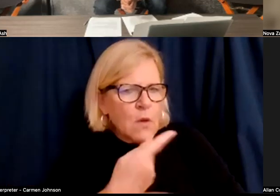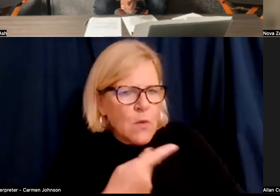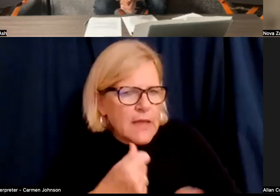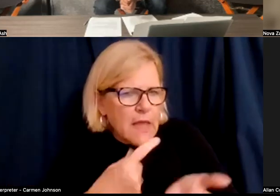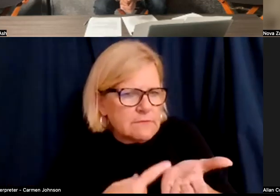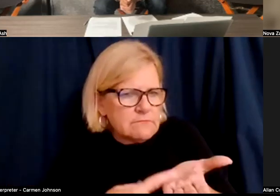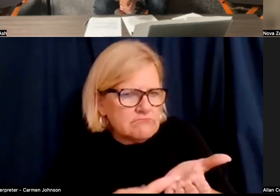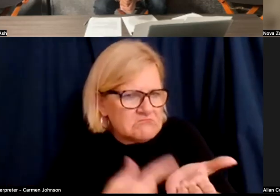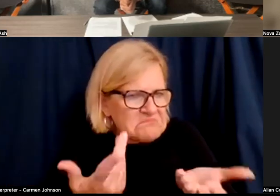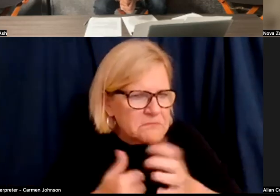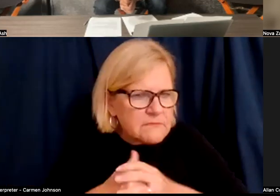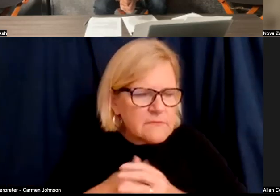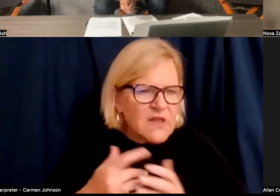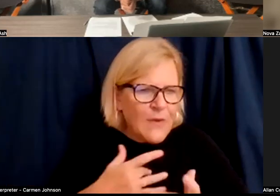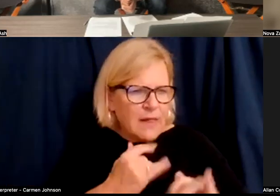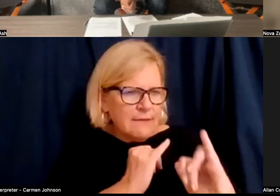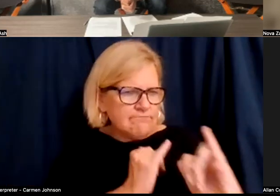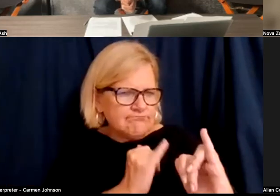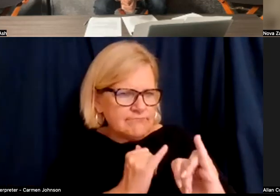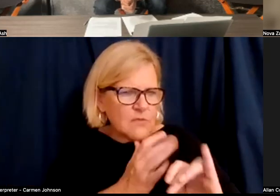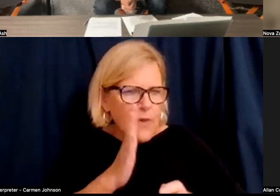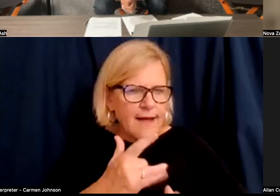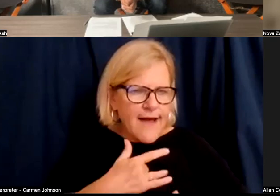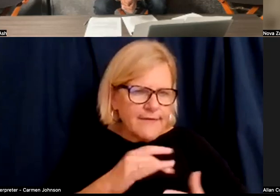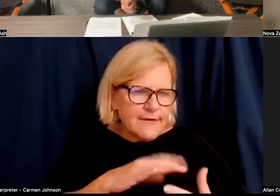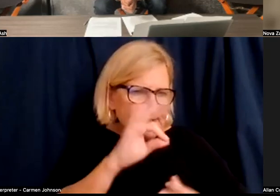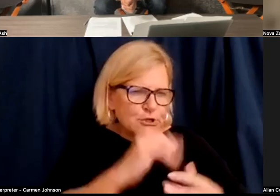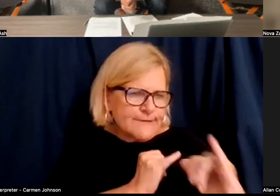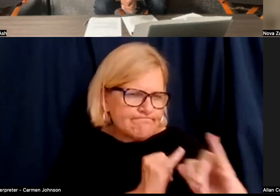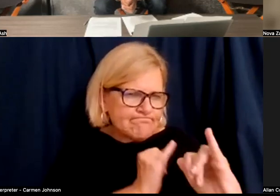about. We could feel that we would have kindred spirit.